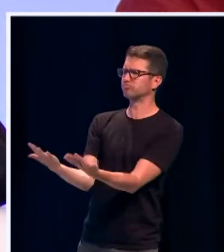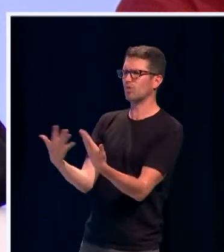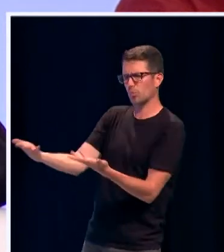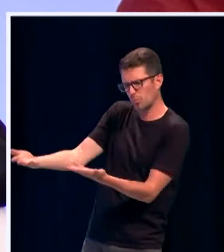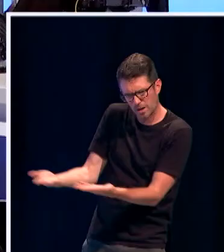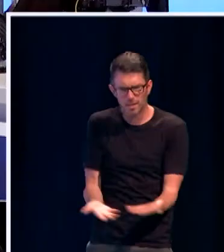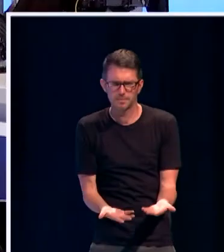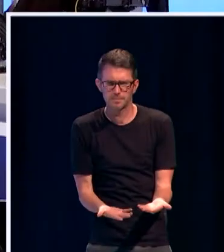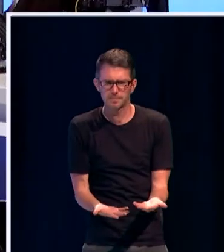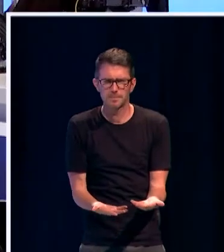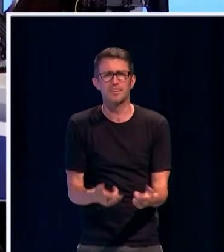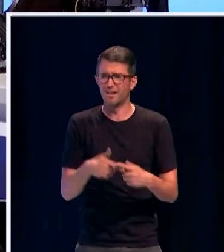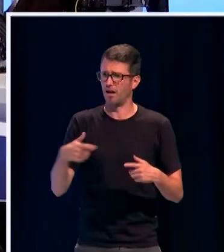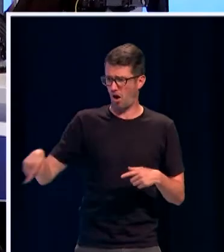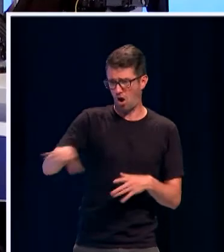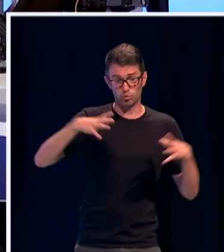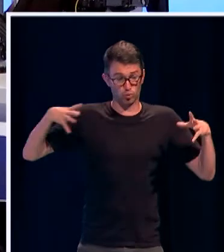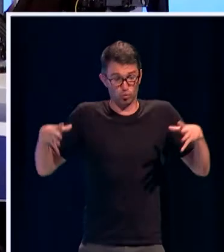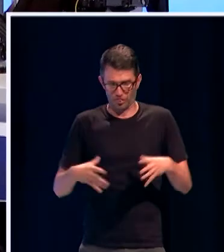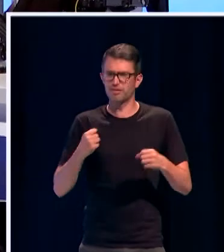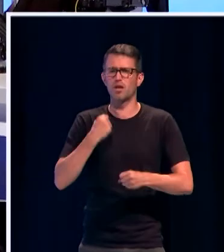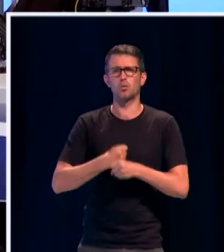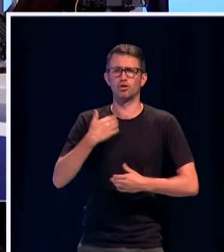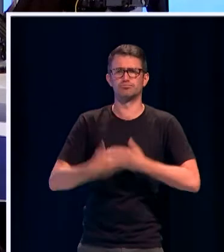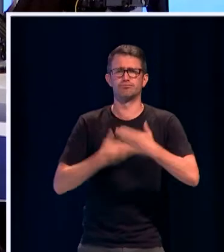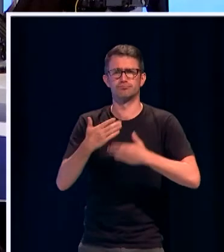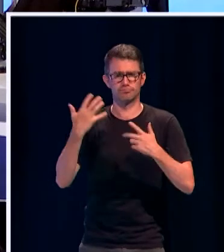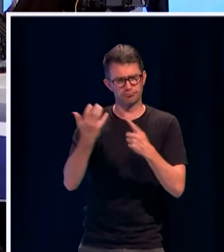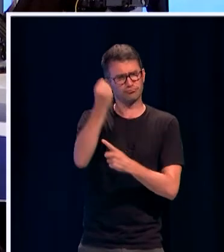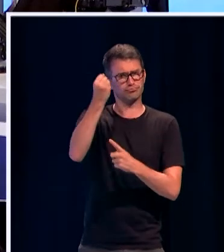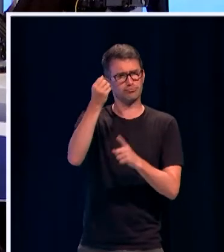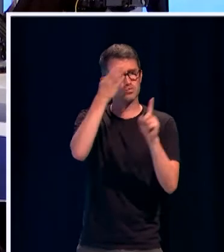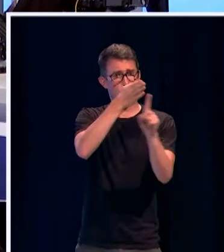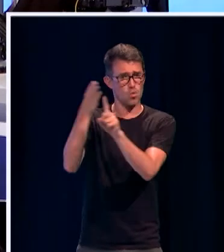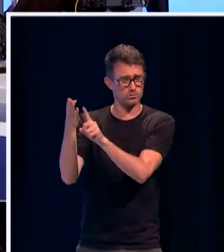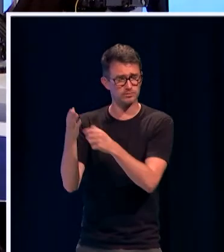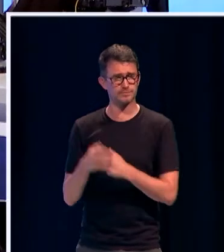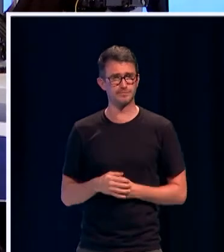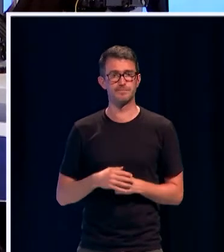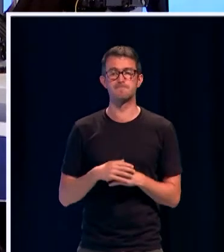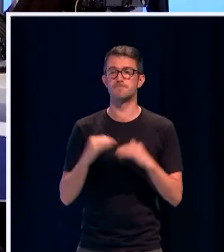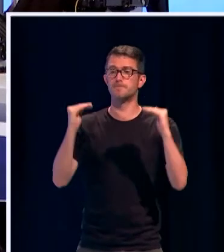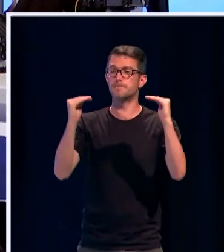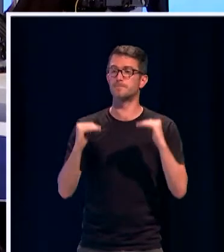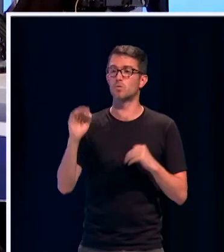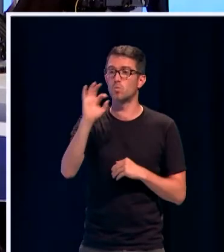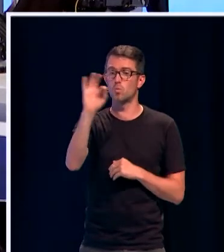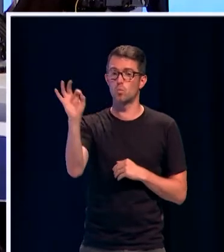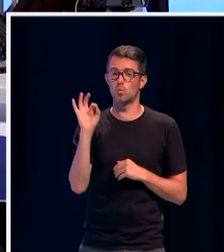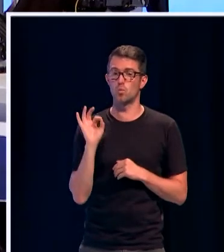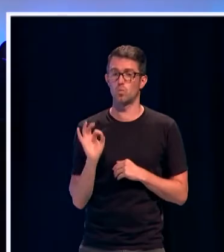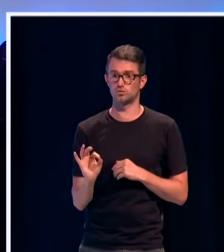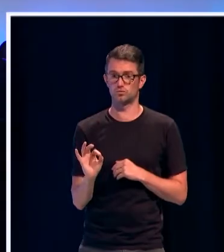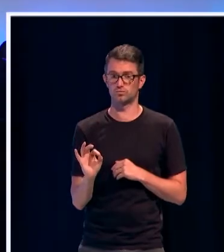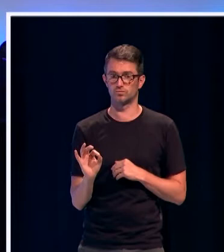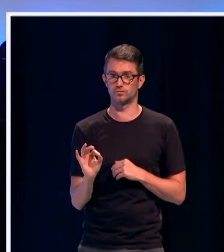Okay, thank you. So we go to the next question, please. Does Microsoft have design